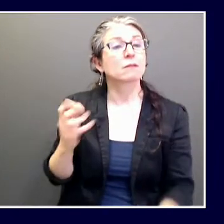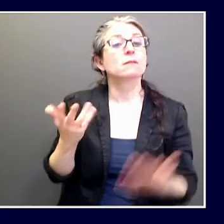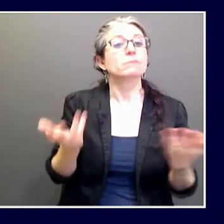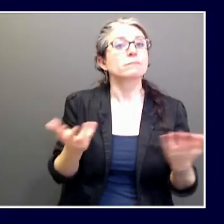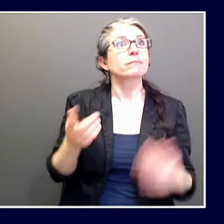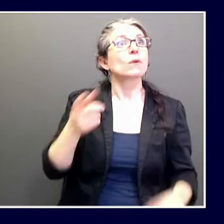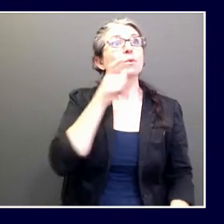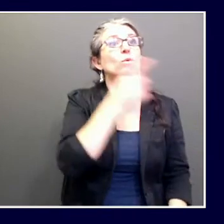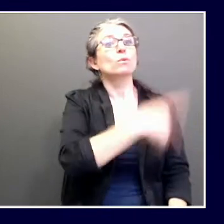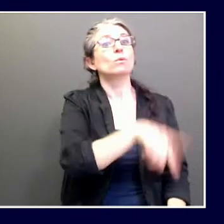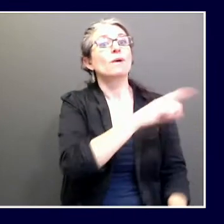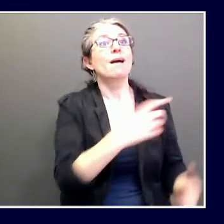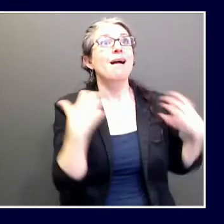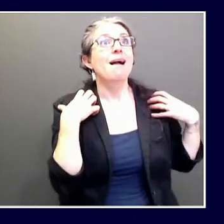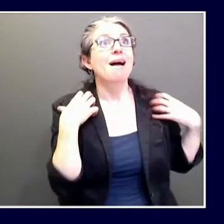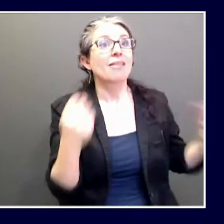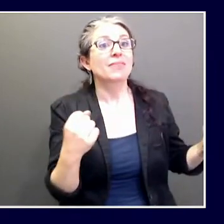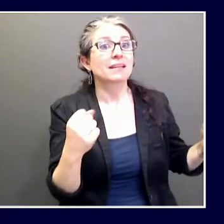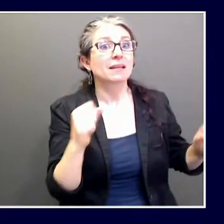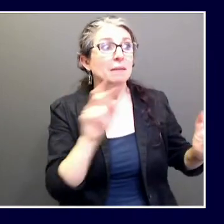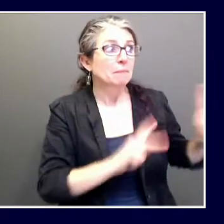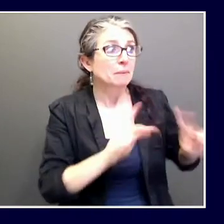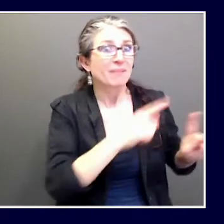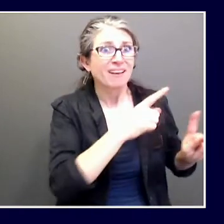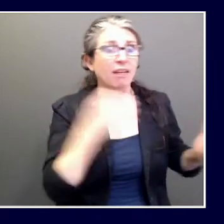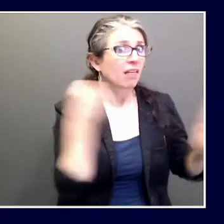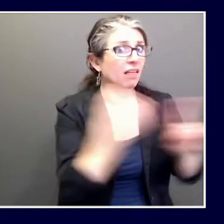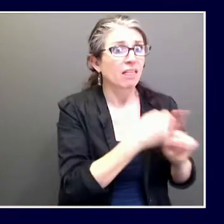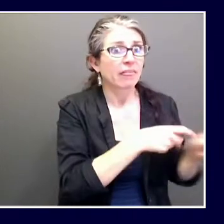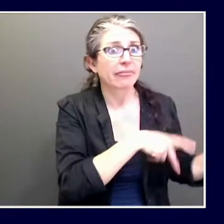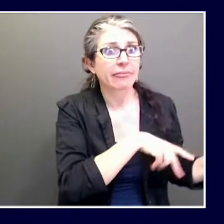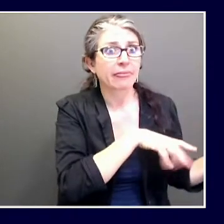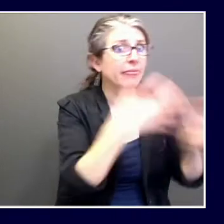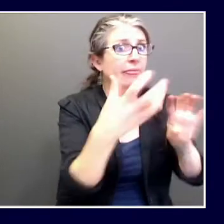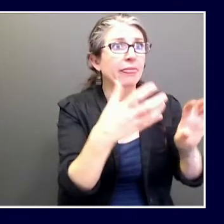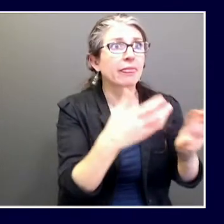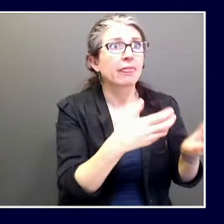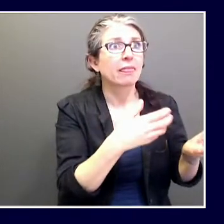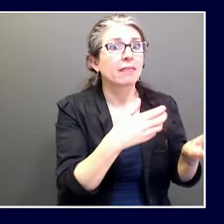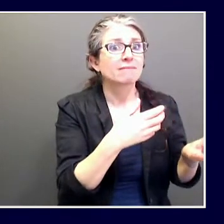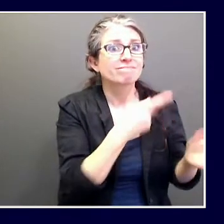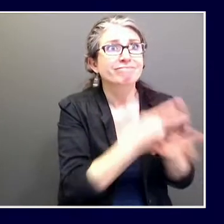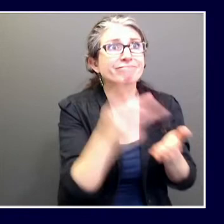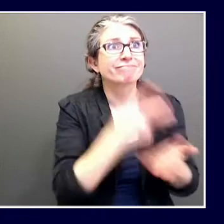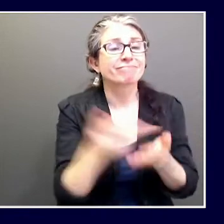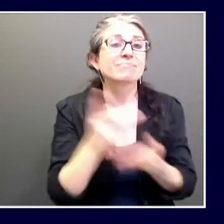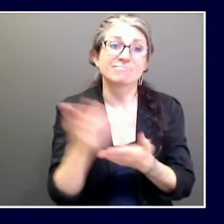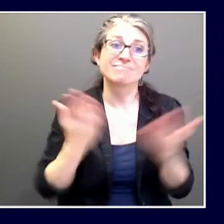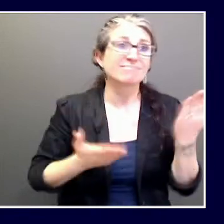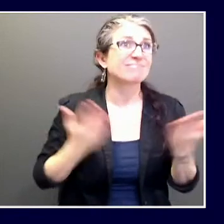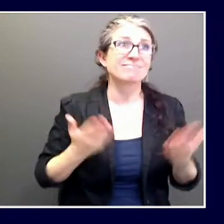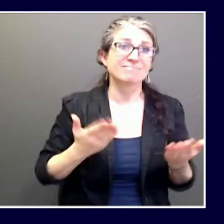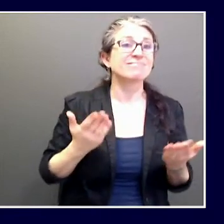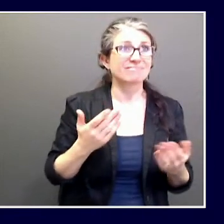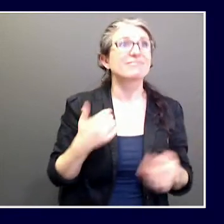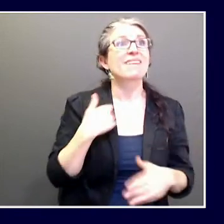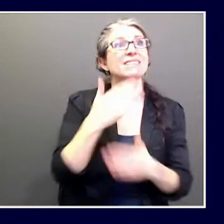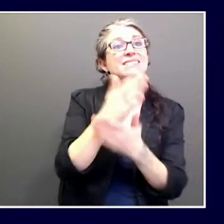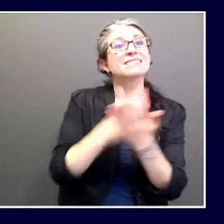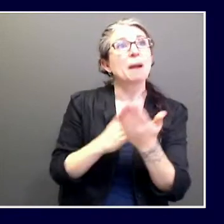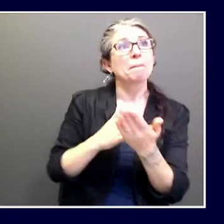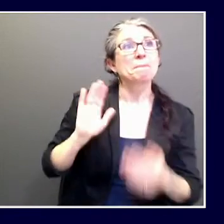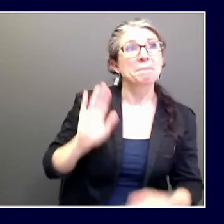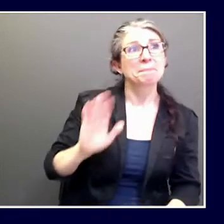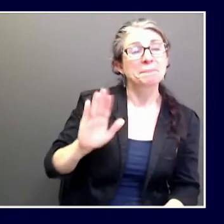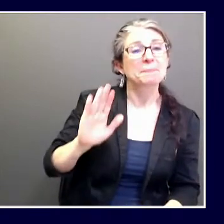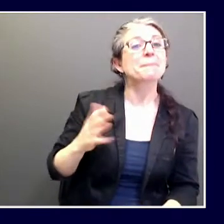the distance will be data around things like the effectiveness of therapeutics, monoclonal antibodies, the Merck pill. I'm not sure when those